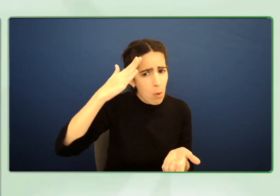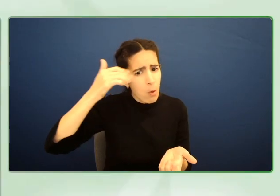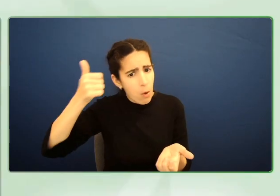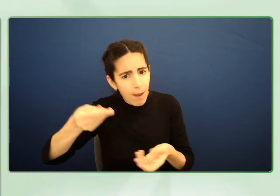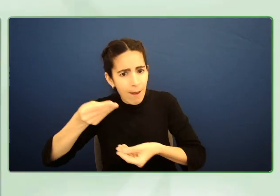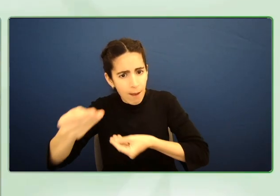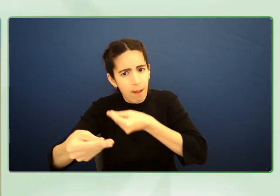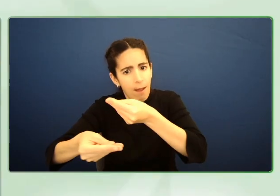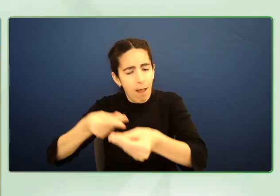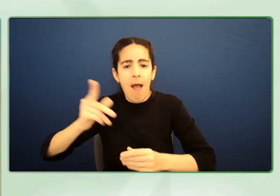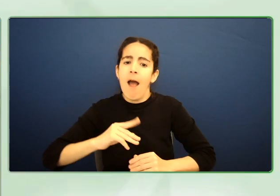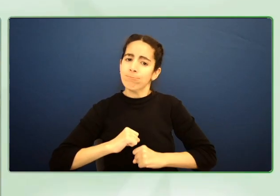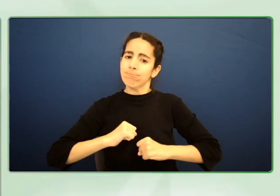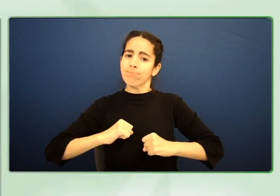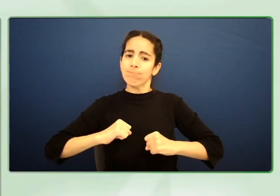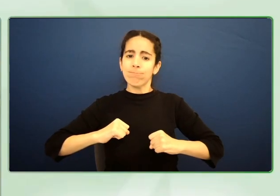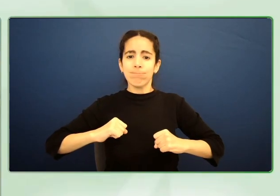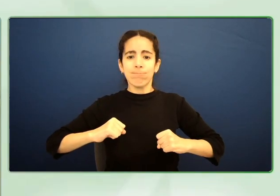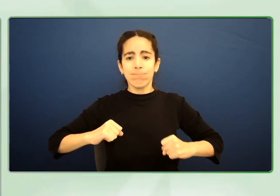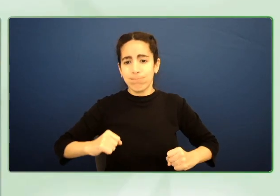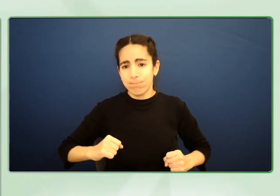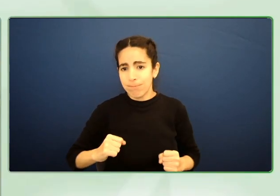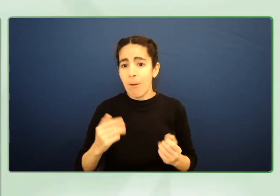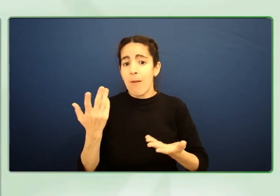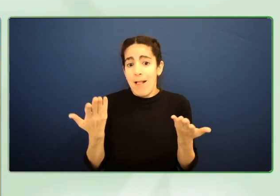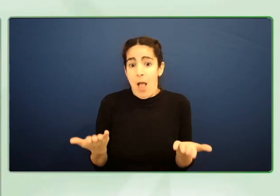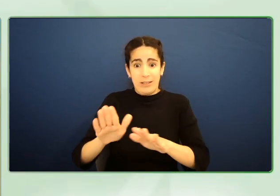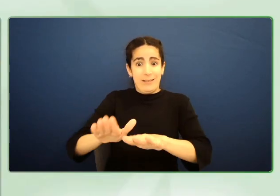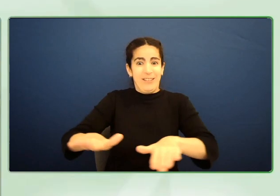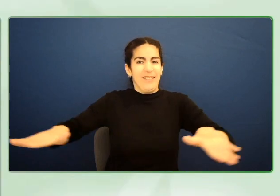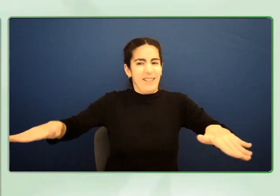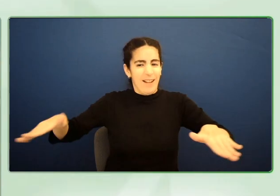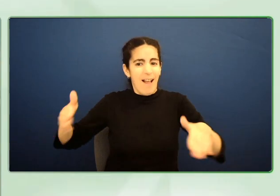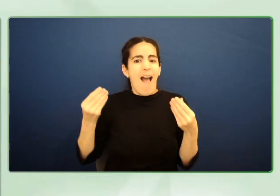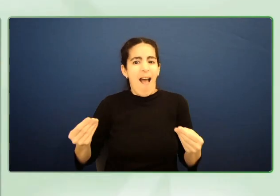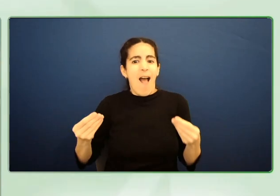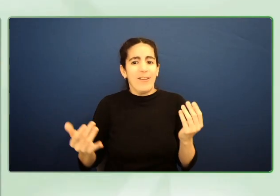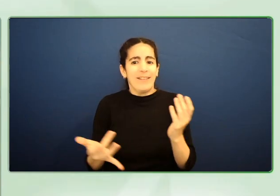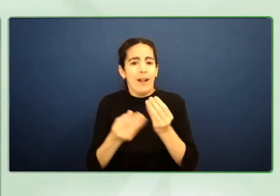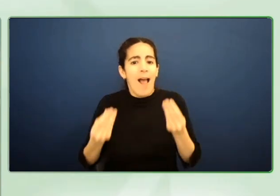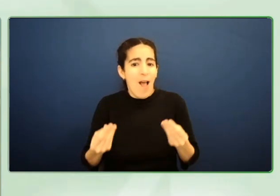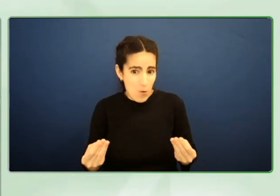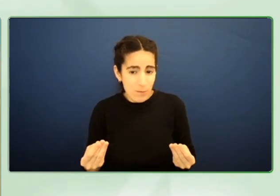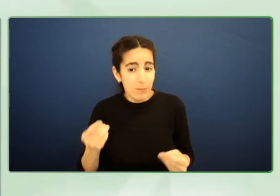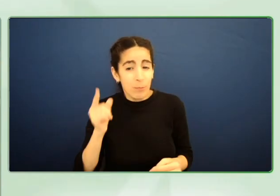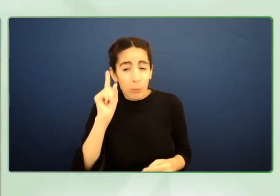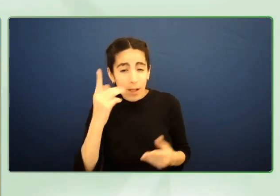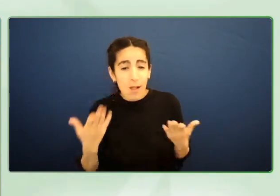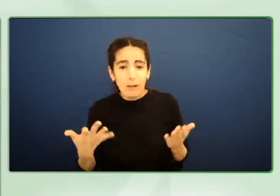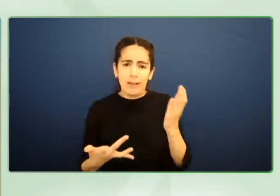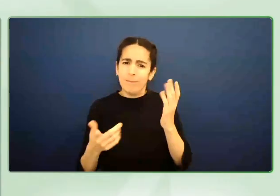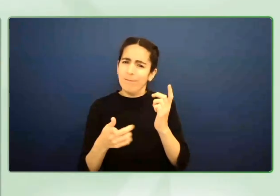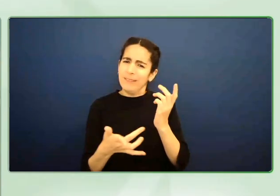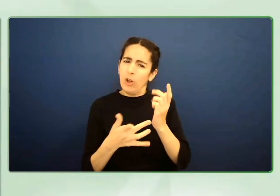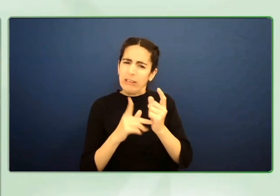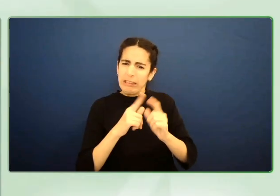technology. Unfortunately, technology is not the enemy if we use it responsibly. It can be a strong ally for inclusion if we